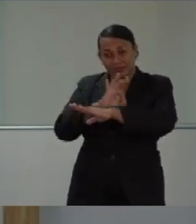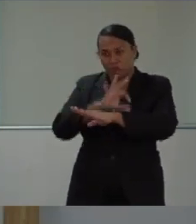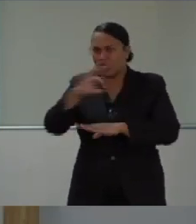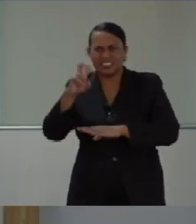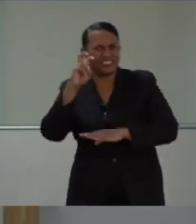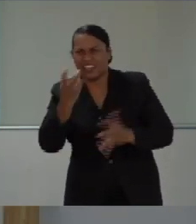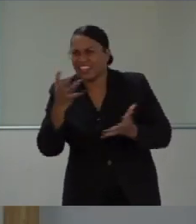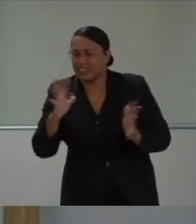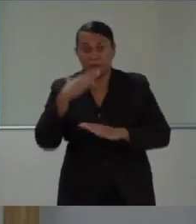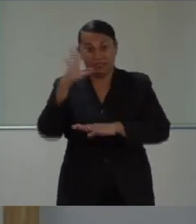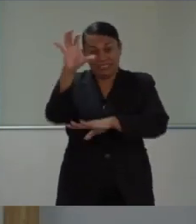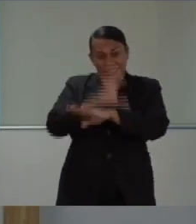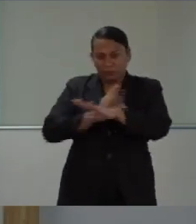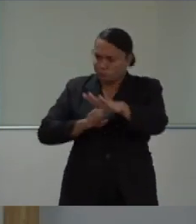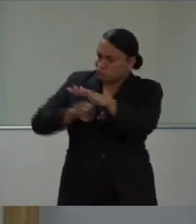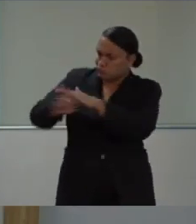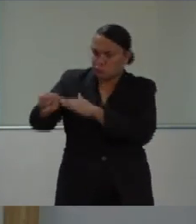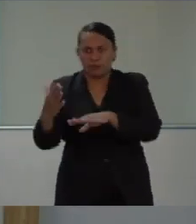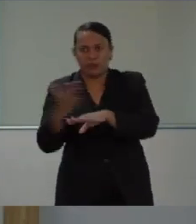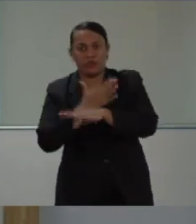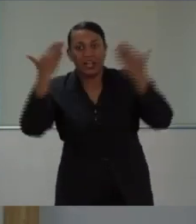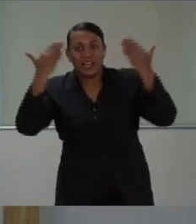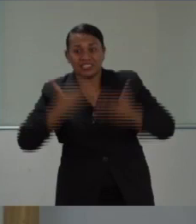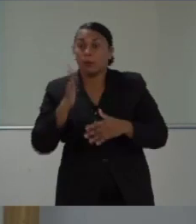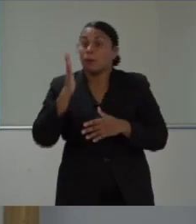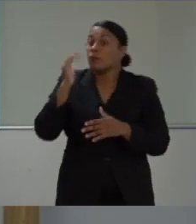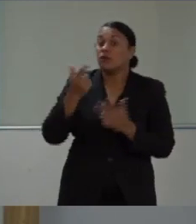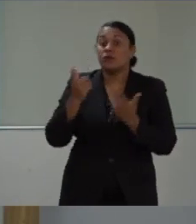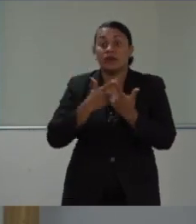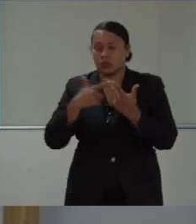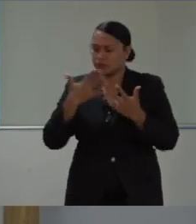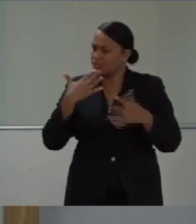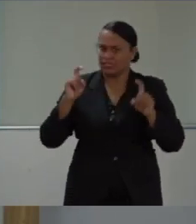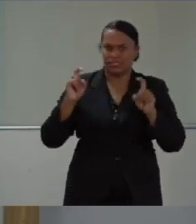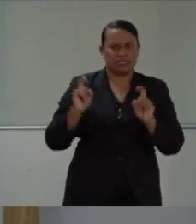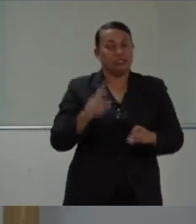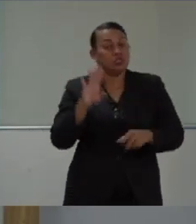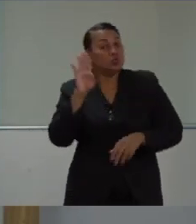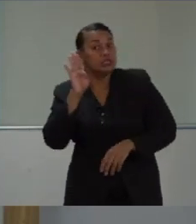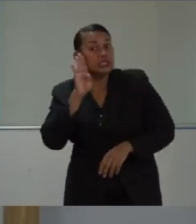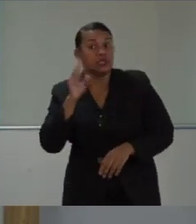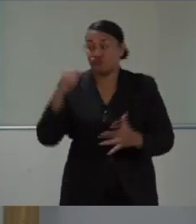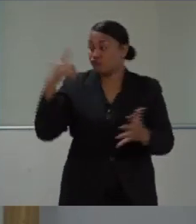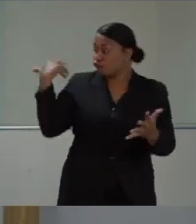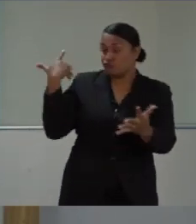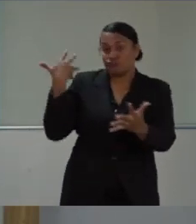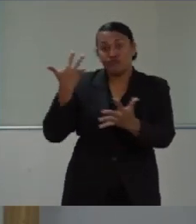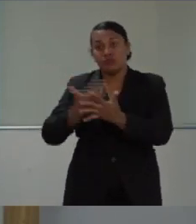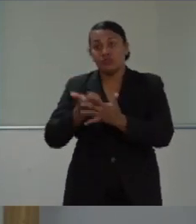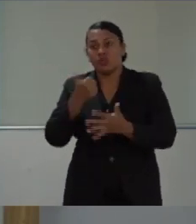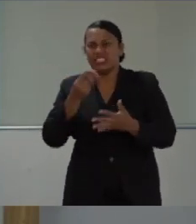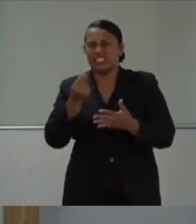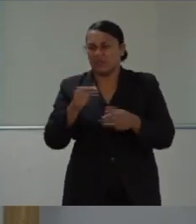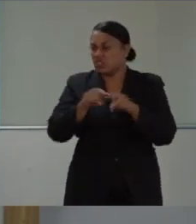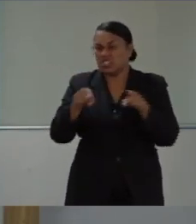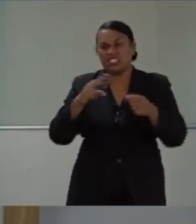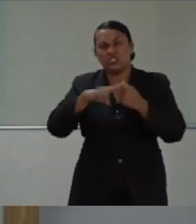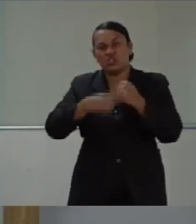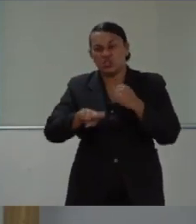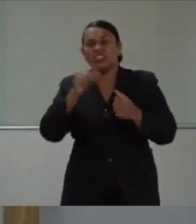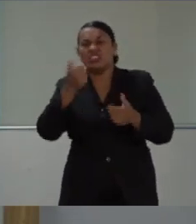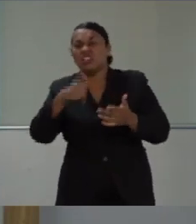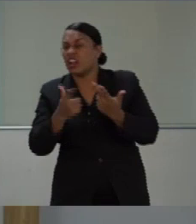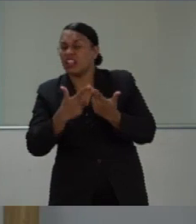thing and stay put at home. Over the past few days, as news has emerged of those who have violated the rules meant to keep us